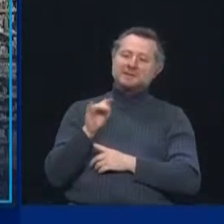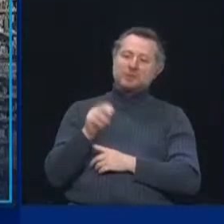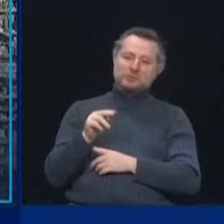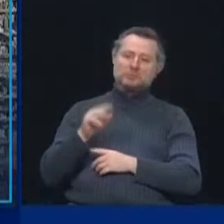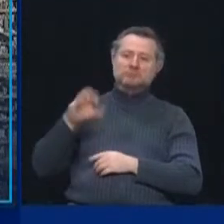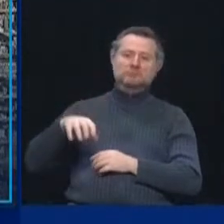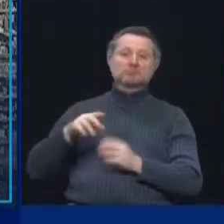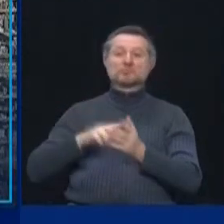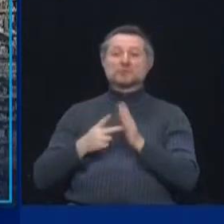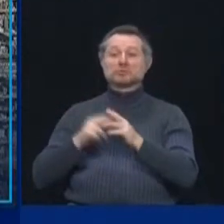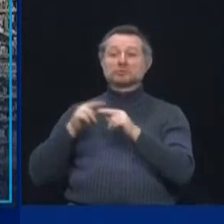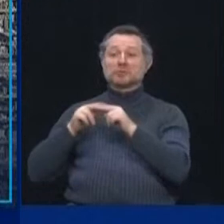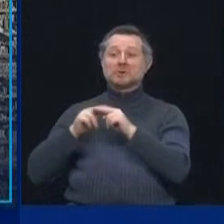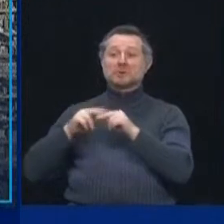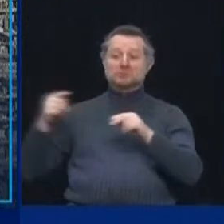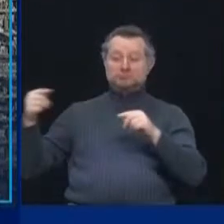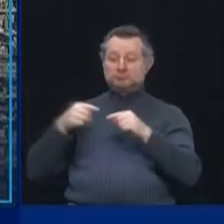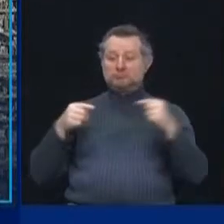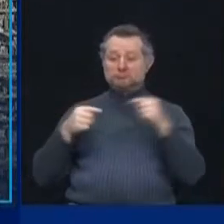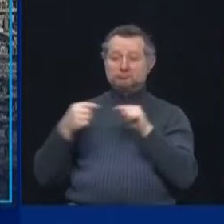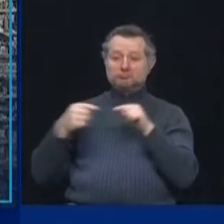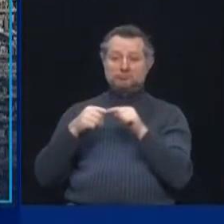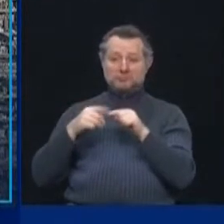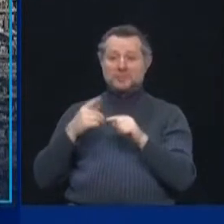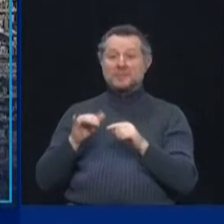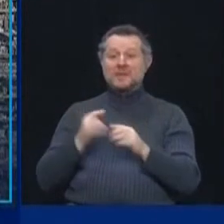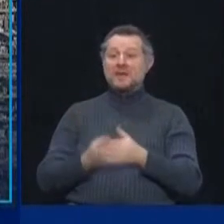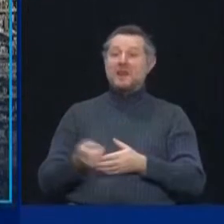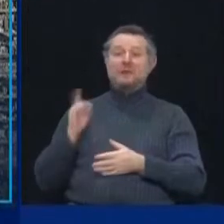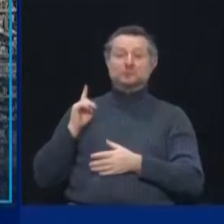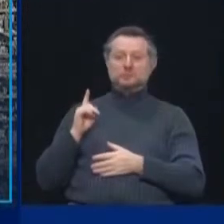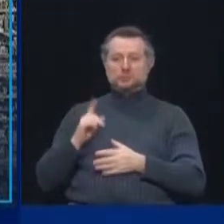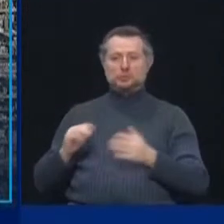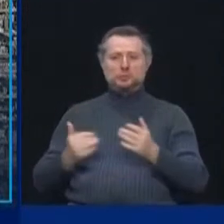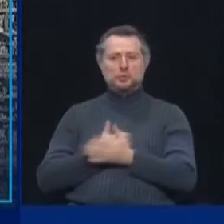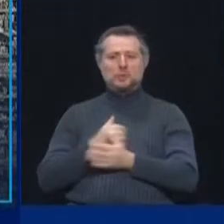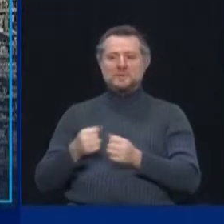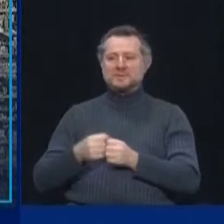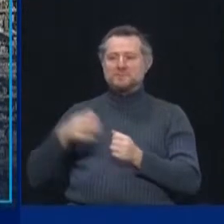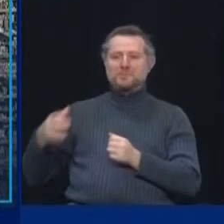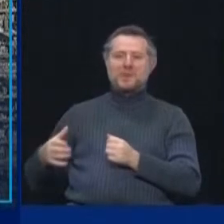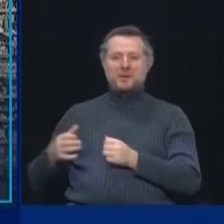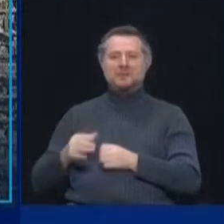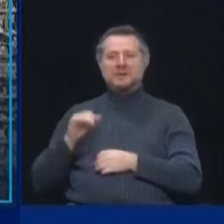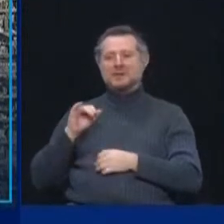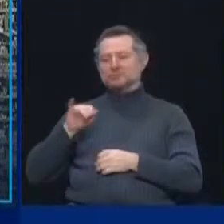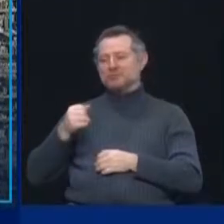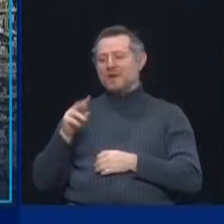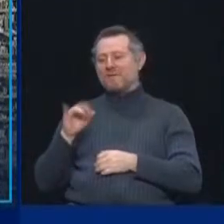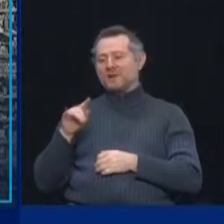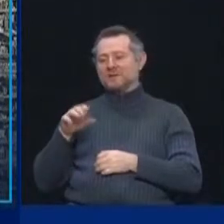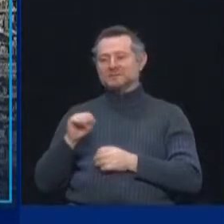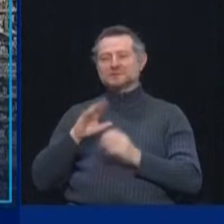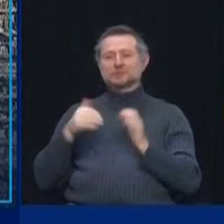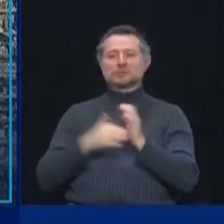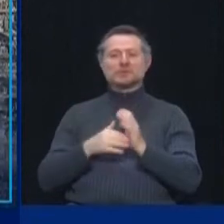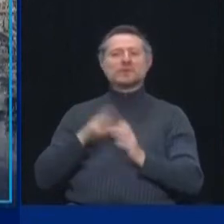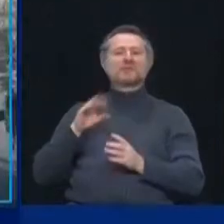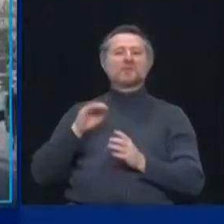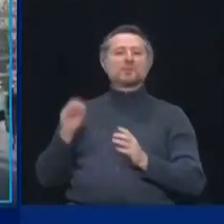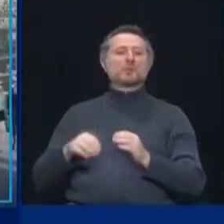week, we opened up a new expanded Javits Center, 50% bigger than ever before. New high-line